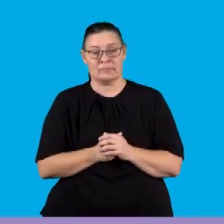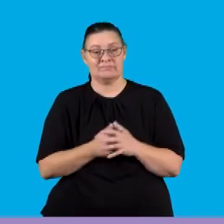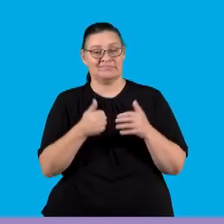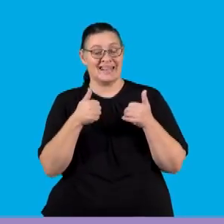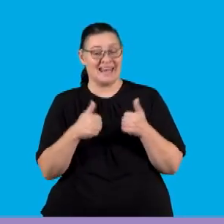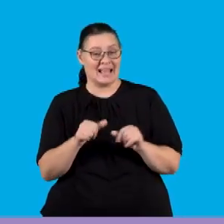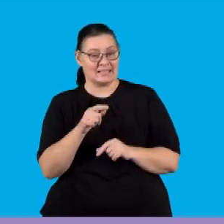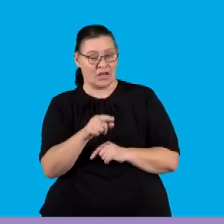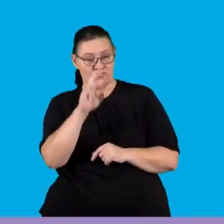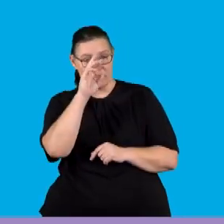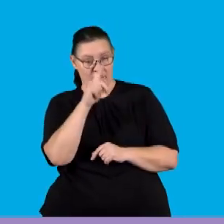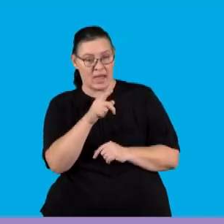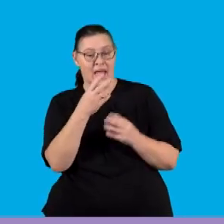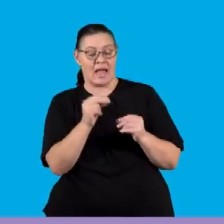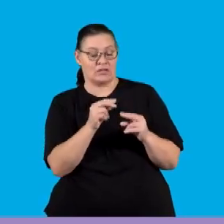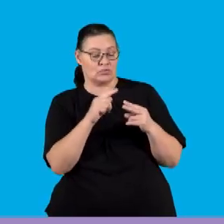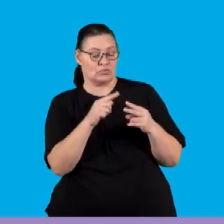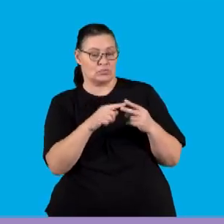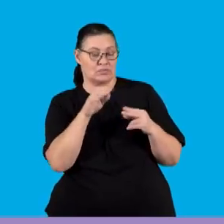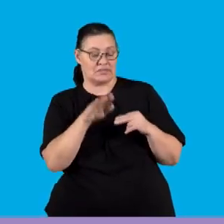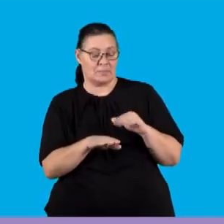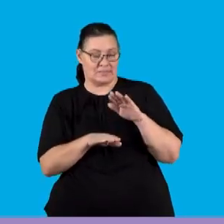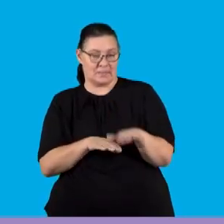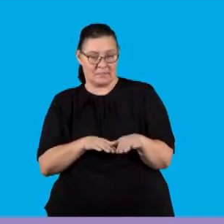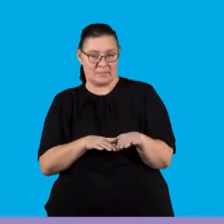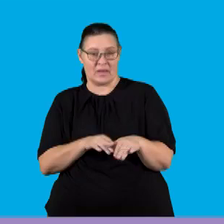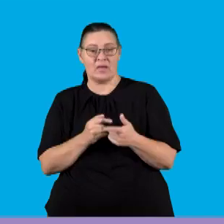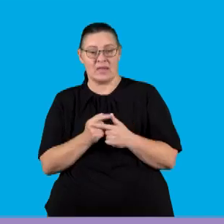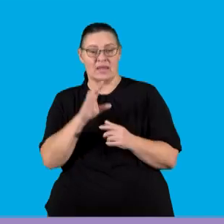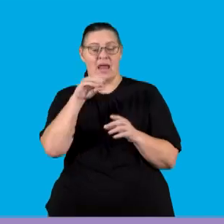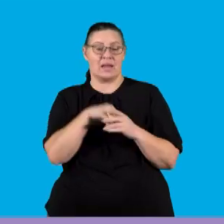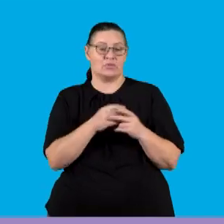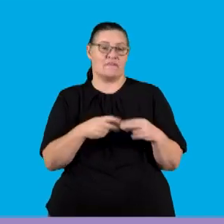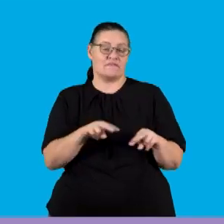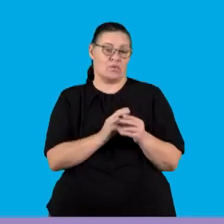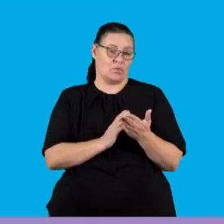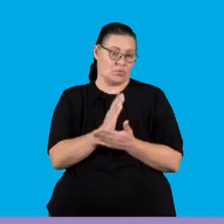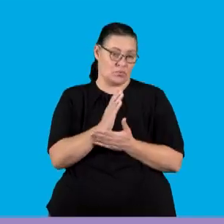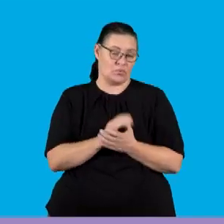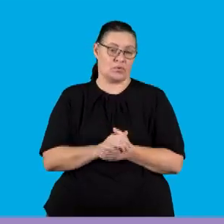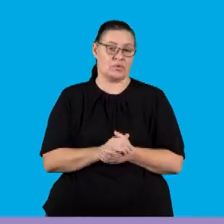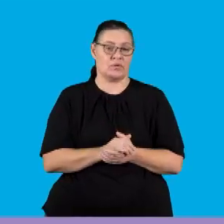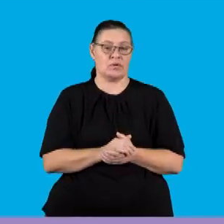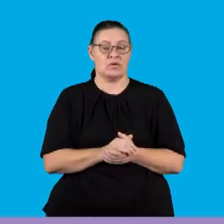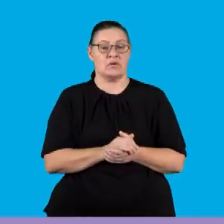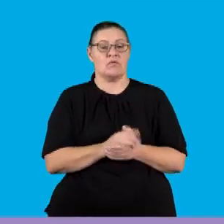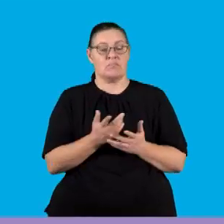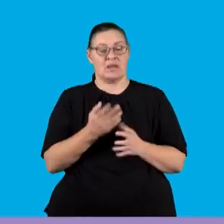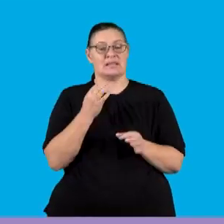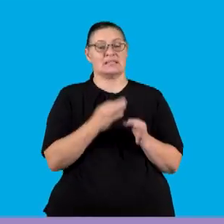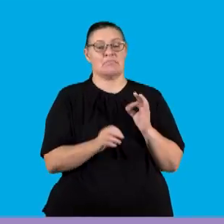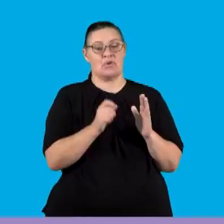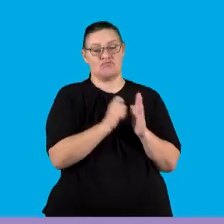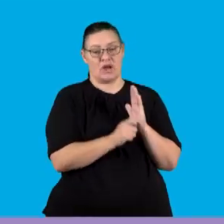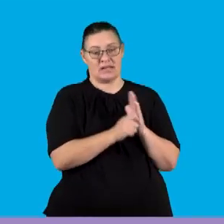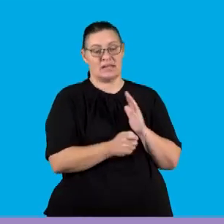This next one here, remember it had 2 steps that the input value would go through, but we can simply